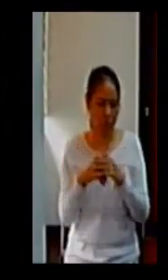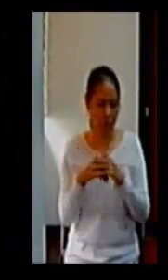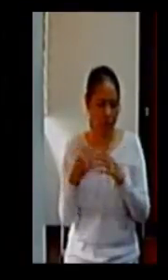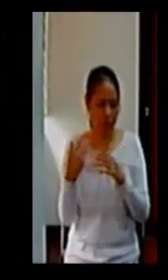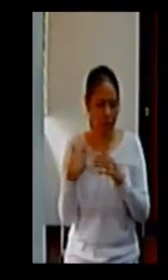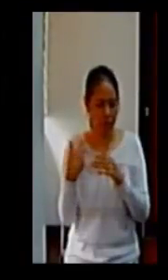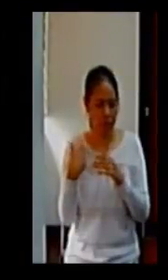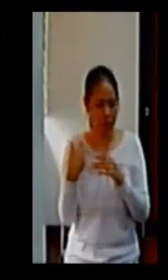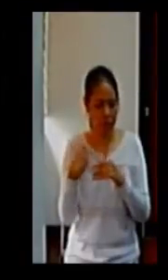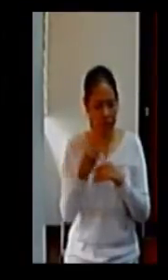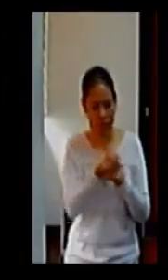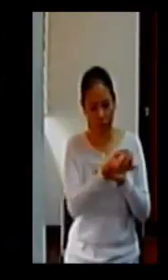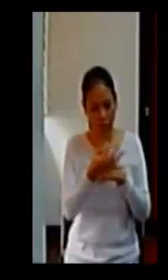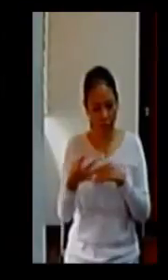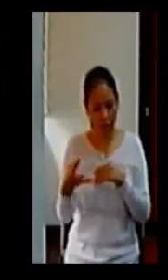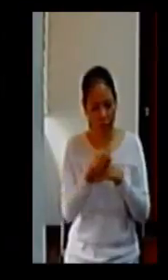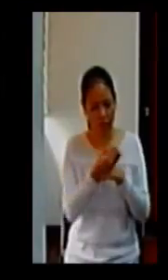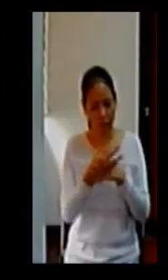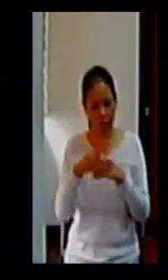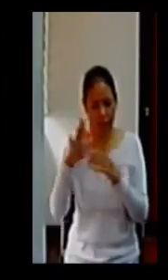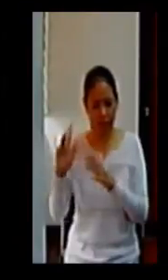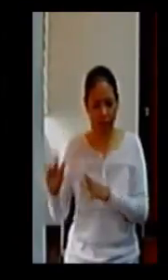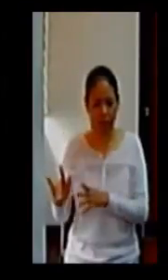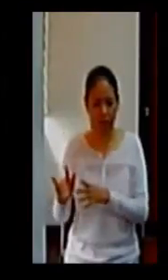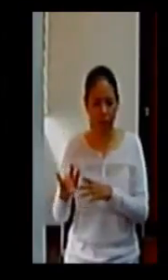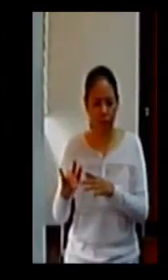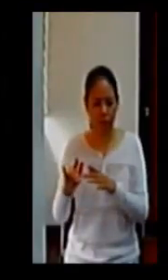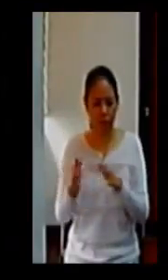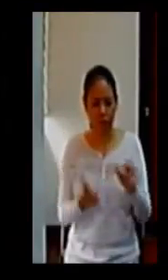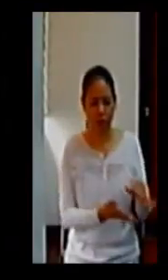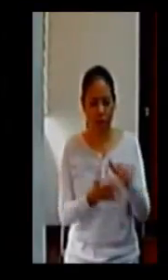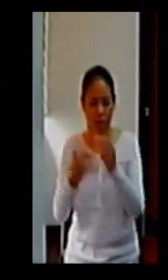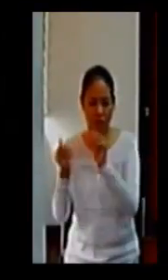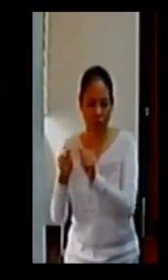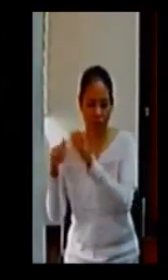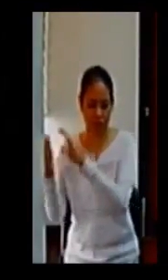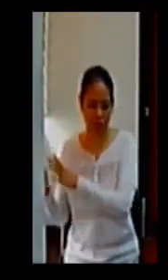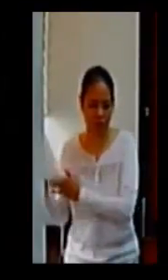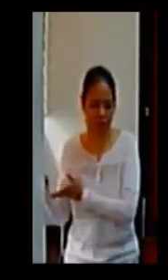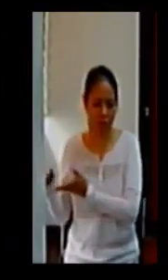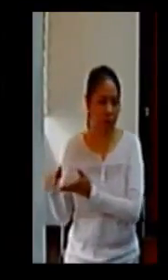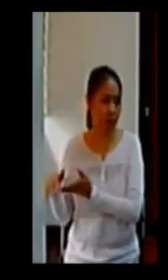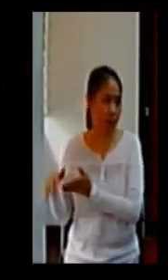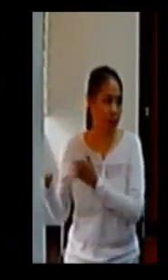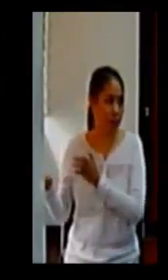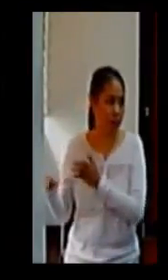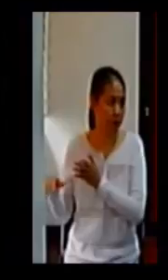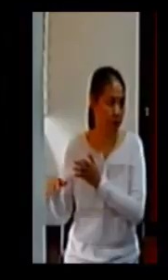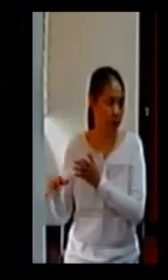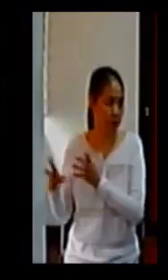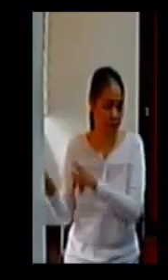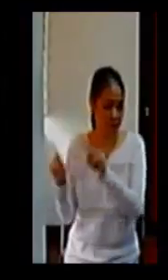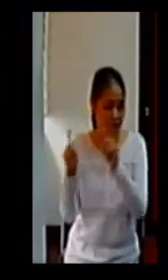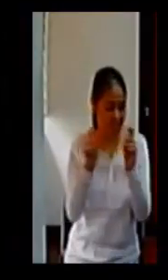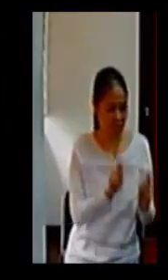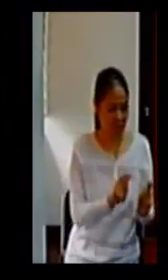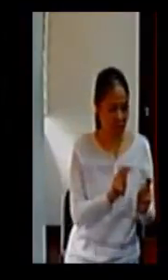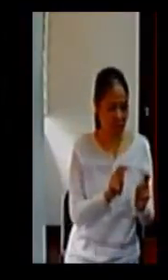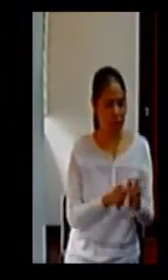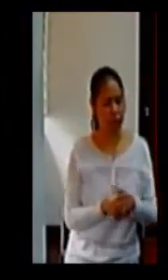plotted that migration and out migration and in migration? Yes,